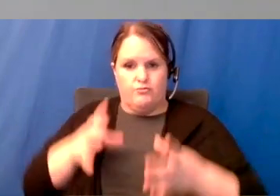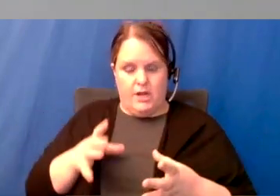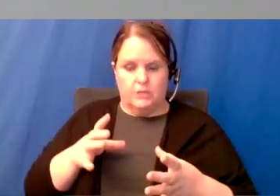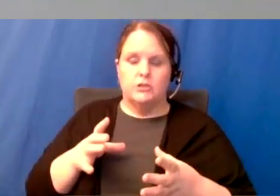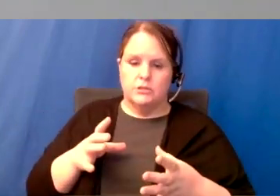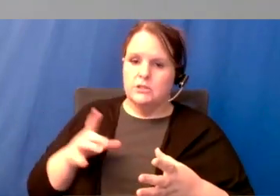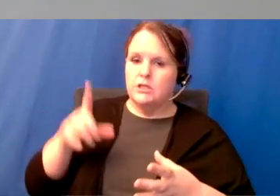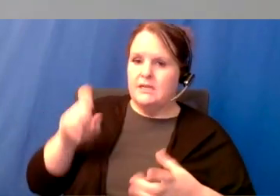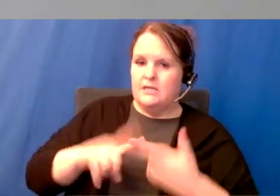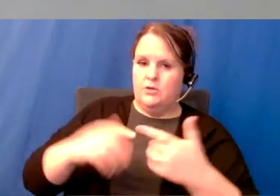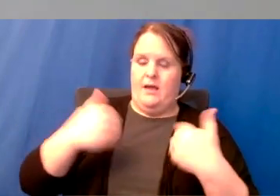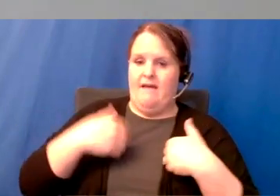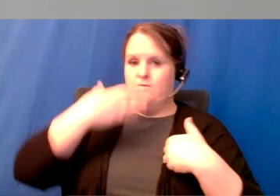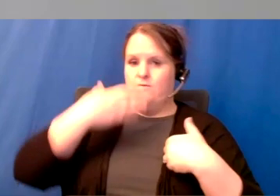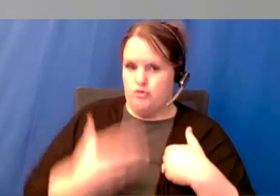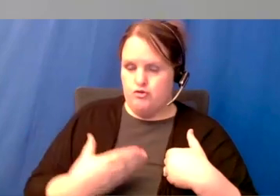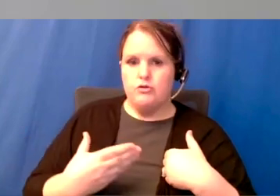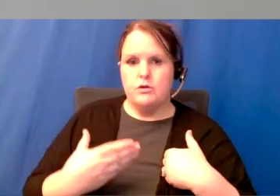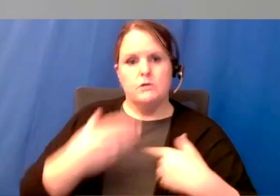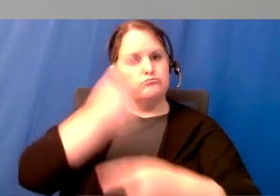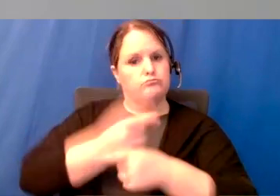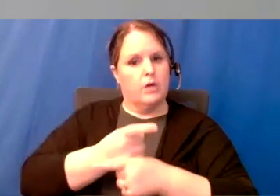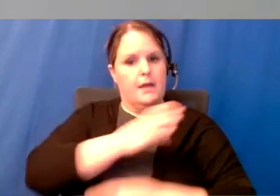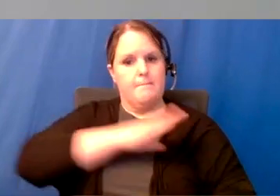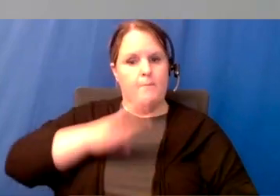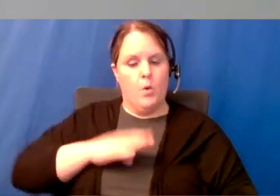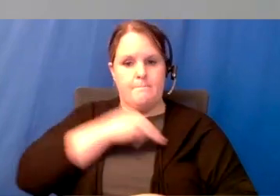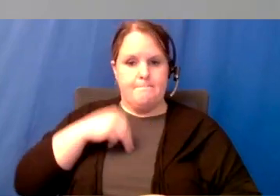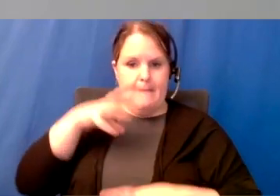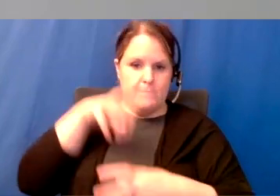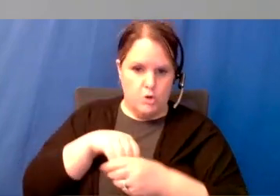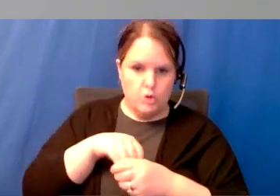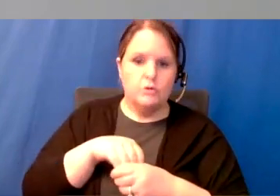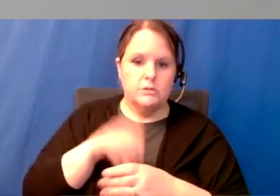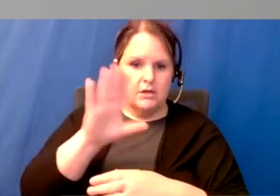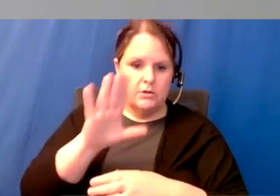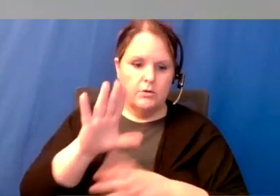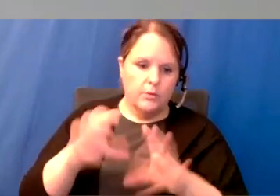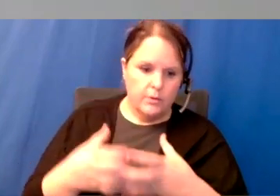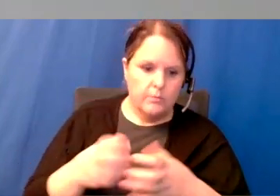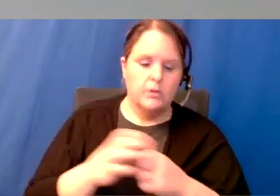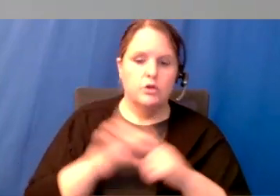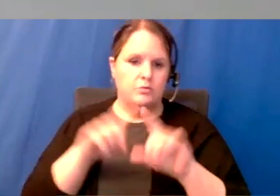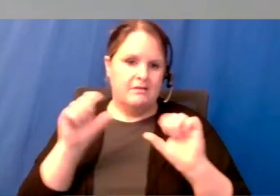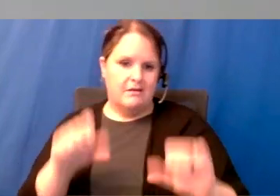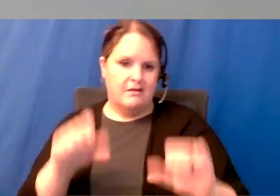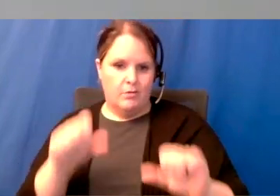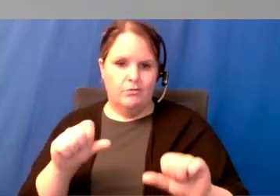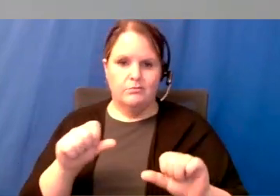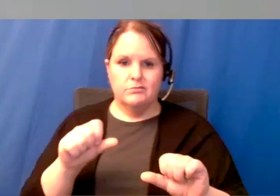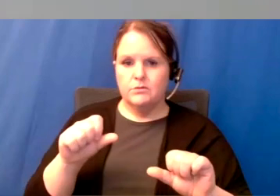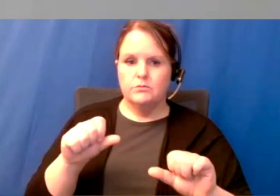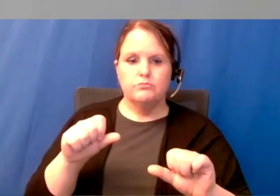have good, judicious board members on your board in order to, I